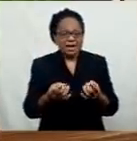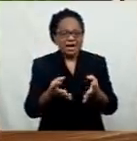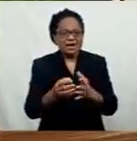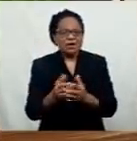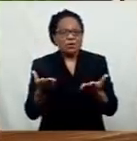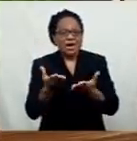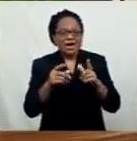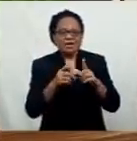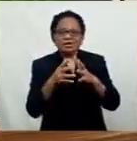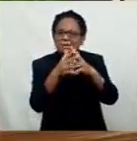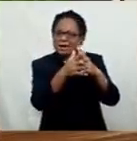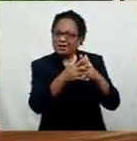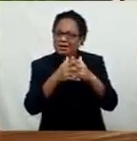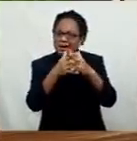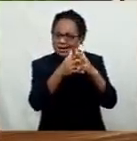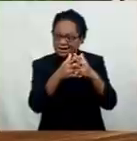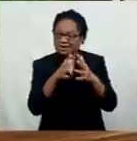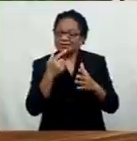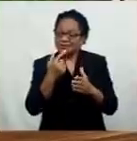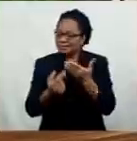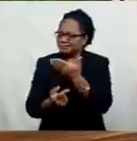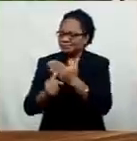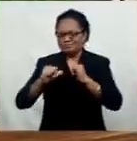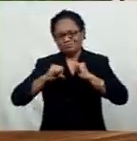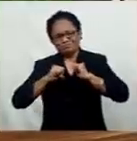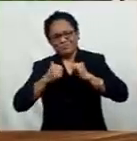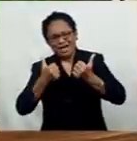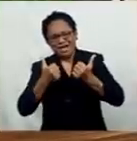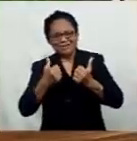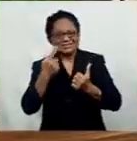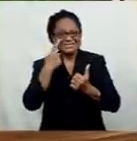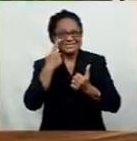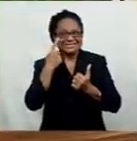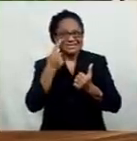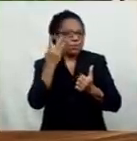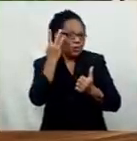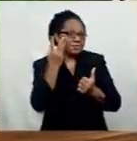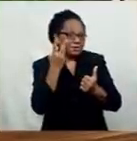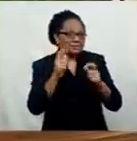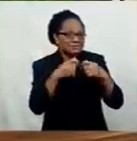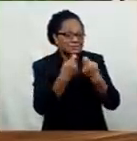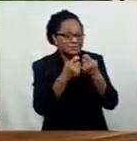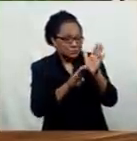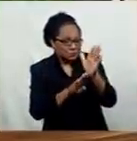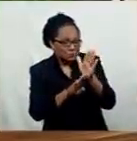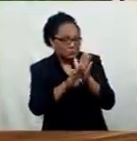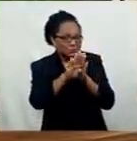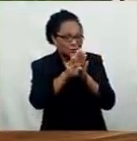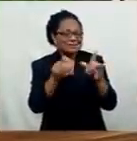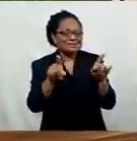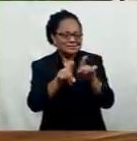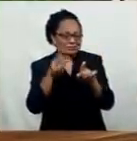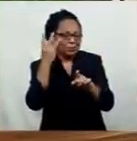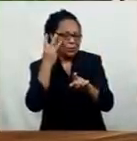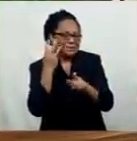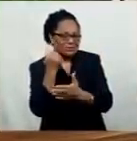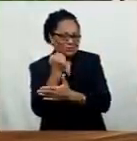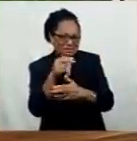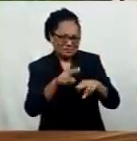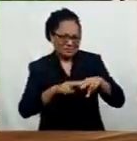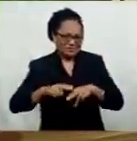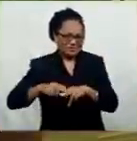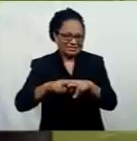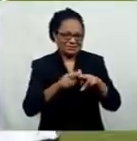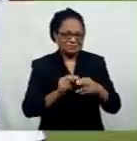Denver, USA, says he's also very proud to see the Fijiana progress so much for themselves and for women's rugby at home. Aquila Dama has